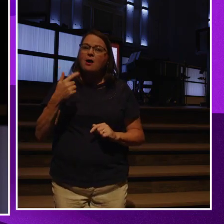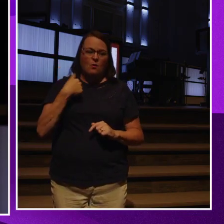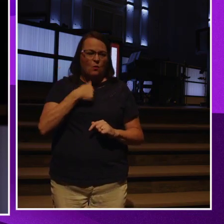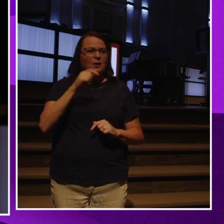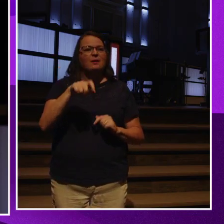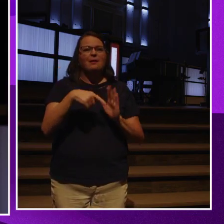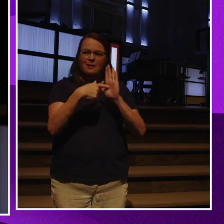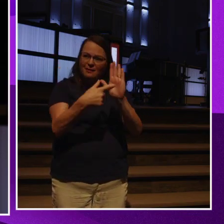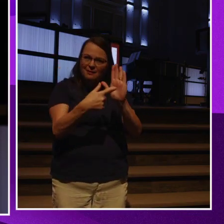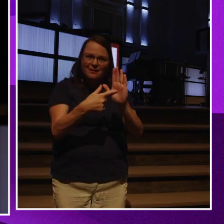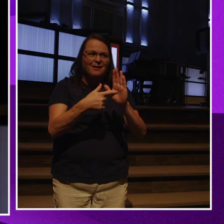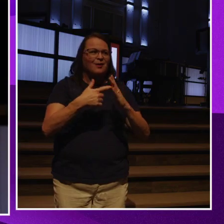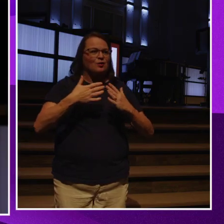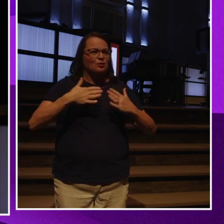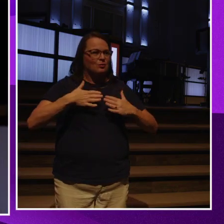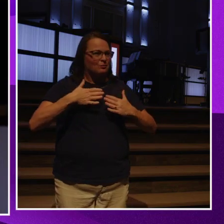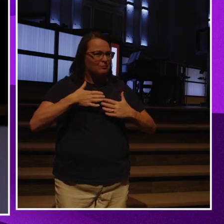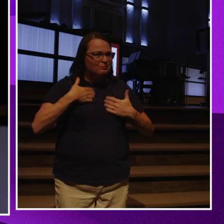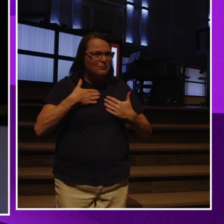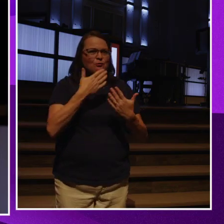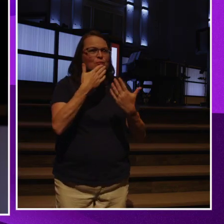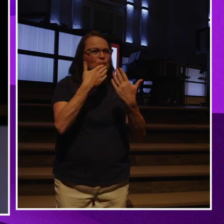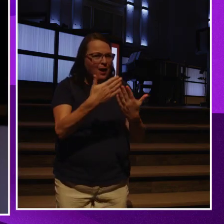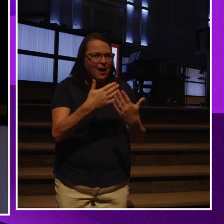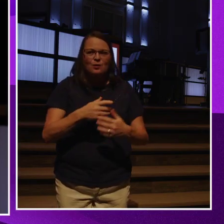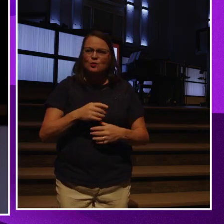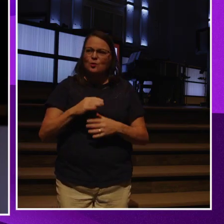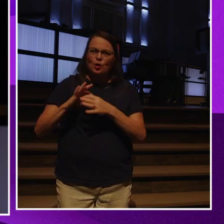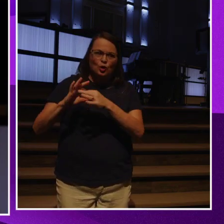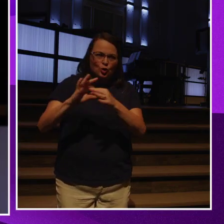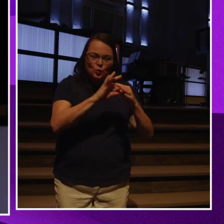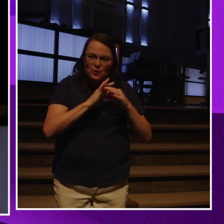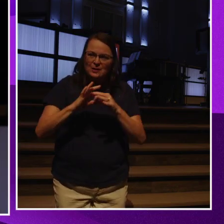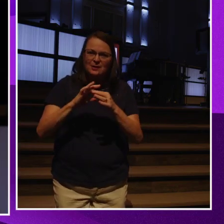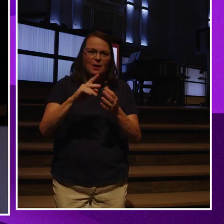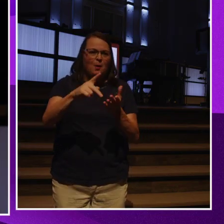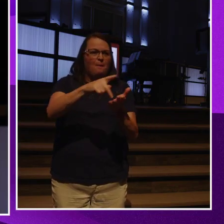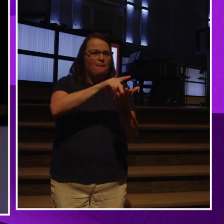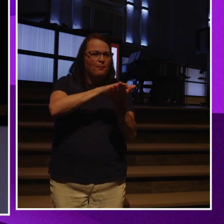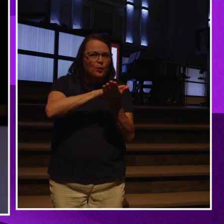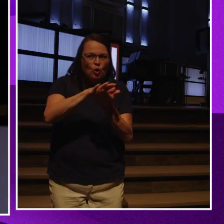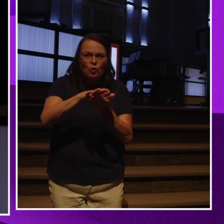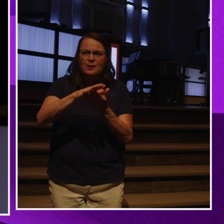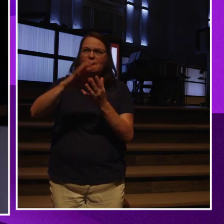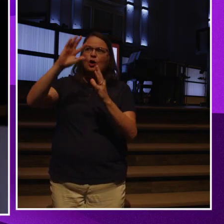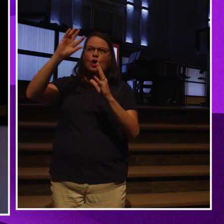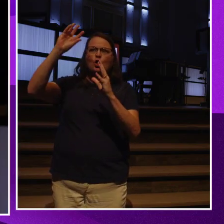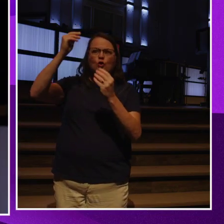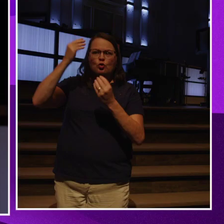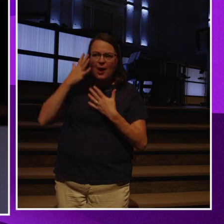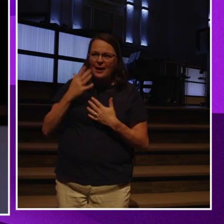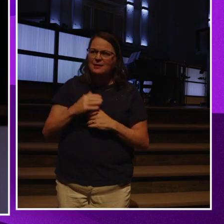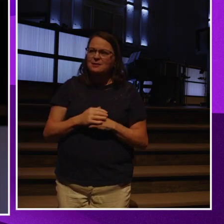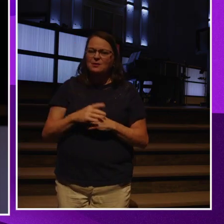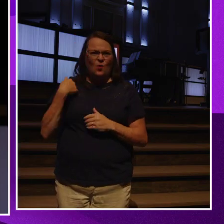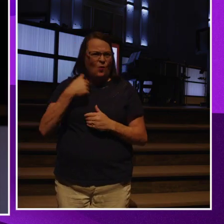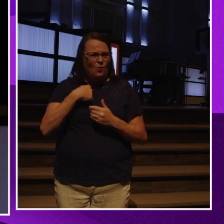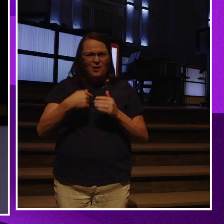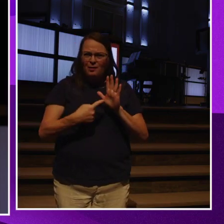with unity, with purity, and with grace. We shine as